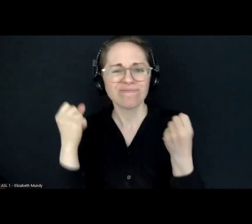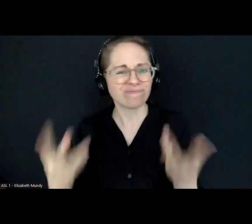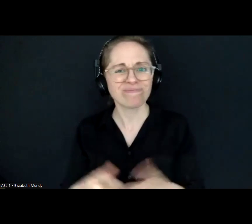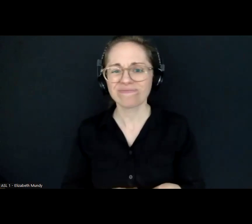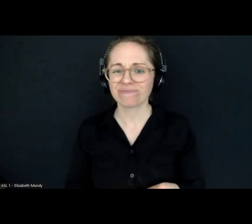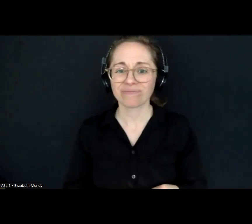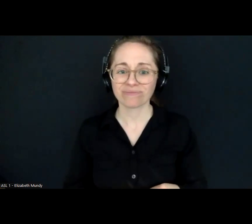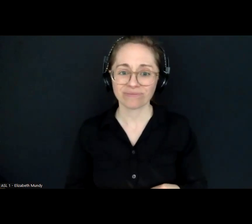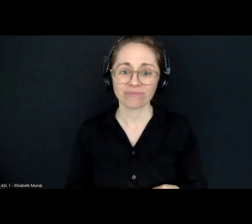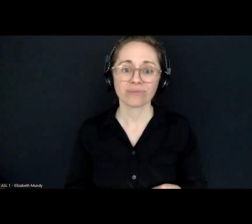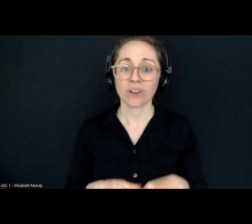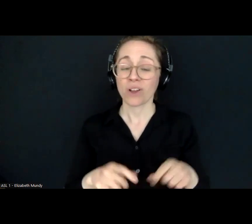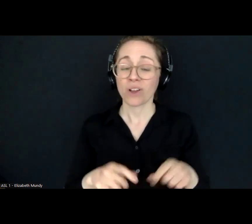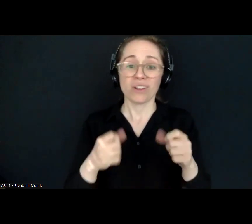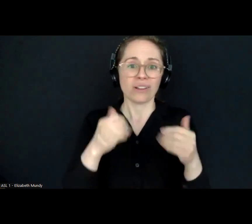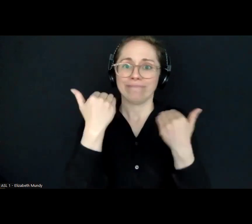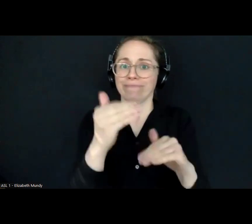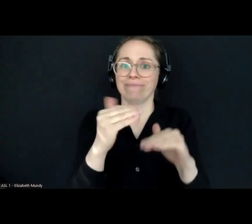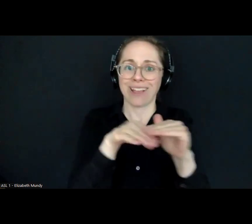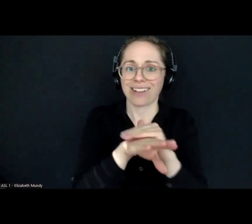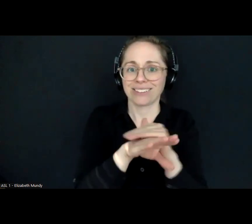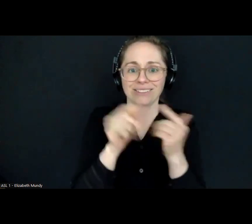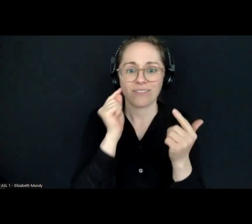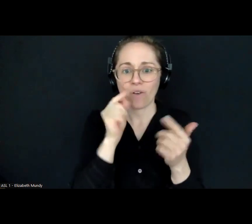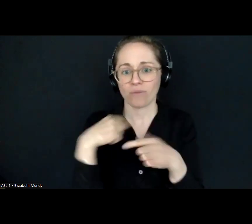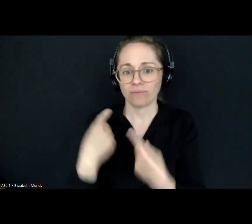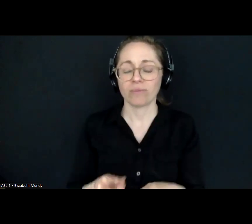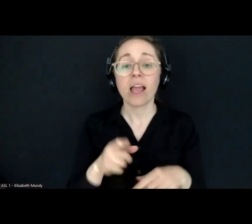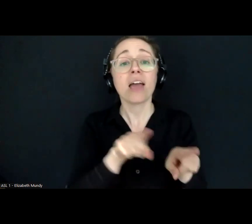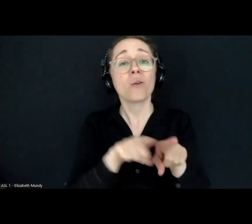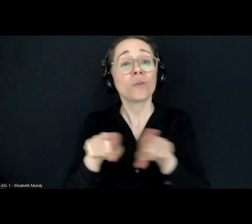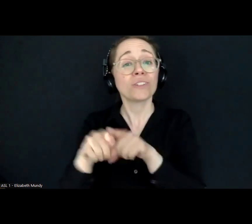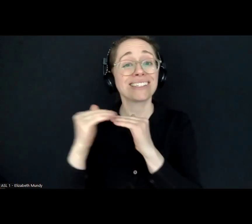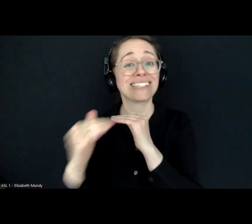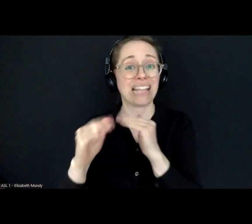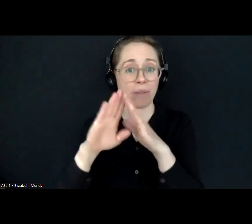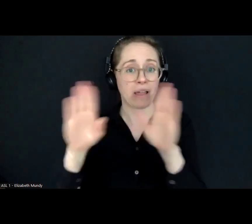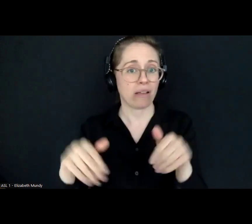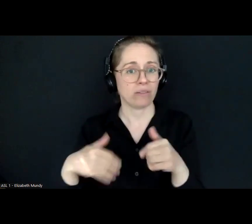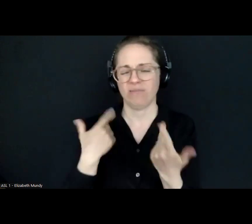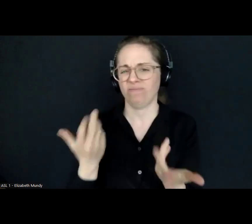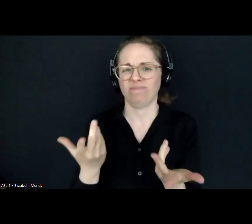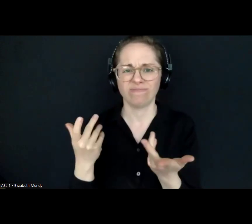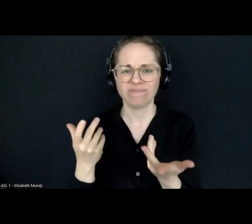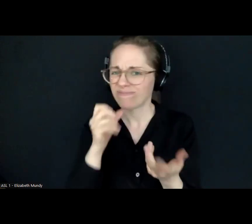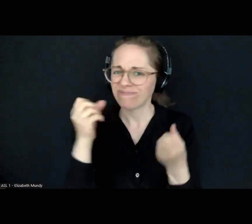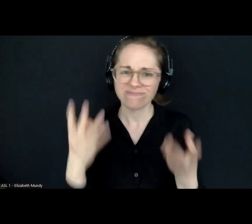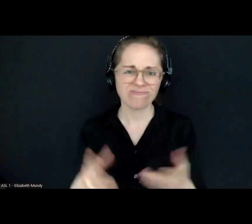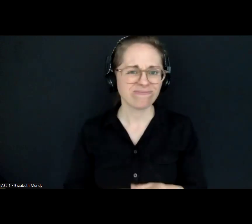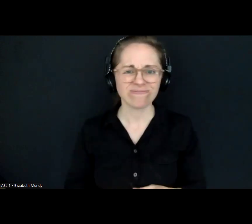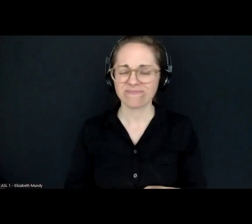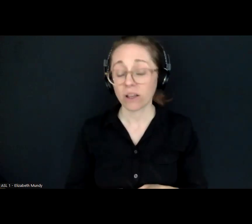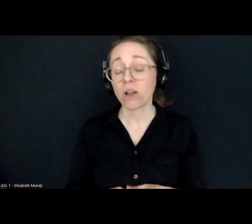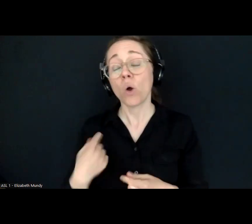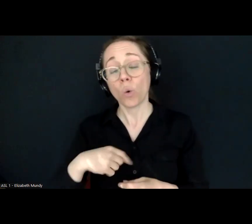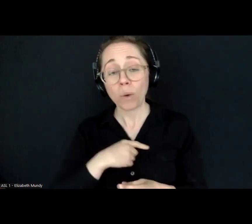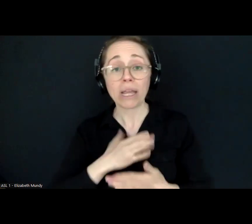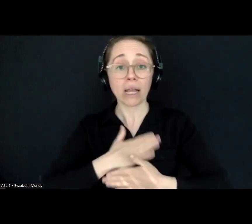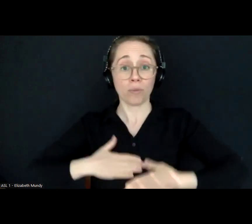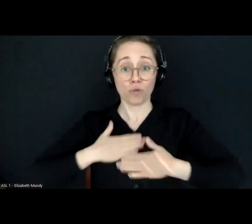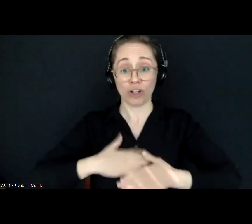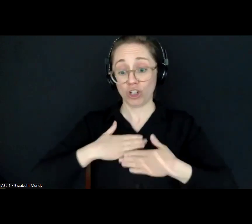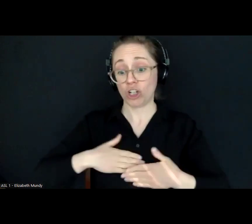the life course, and then stable housing as well. And we certainly appreciate the efforts that the state has made